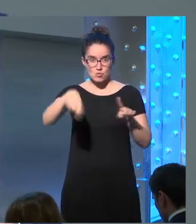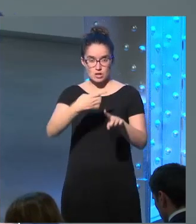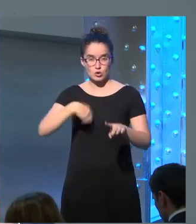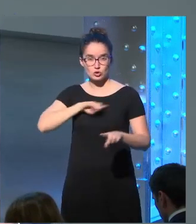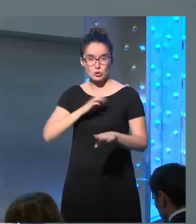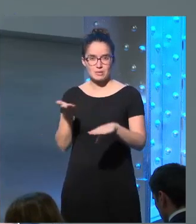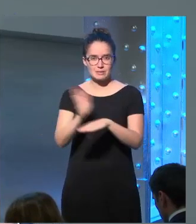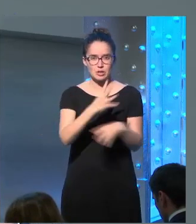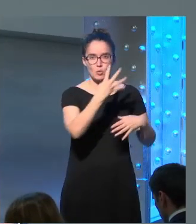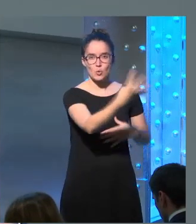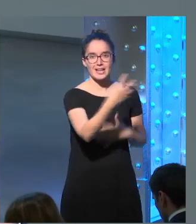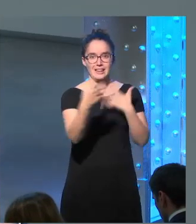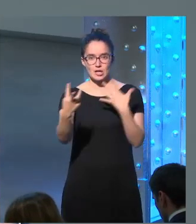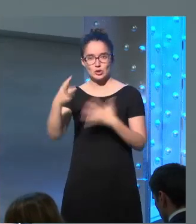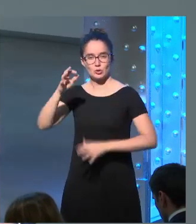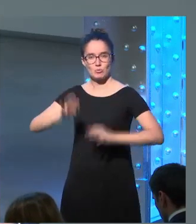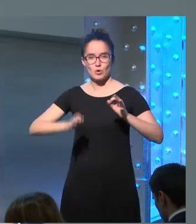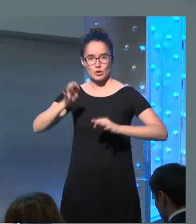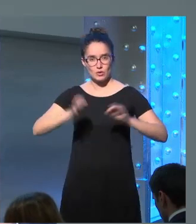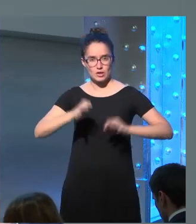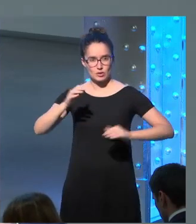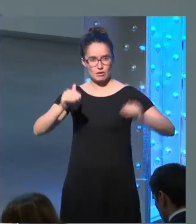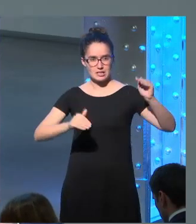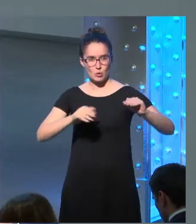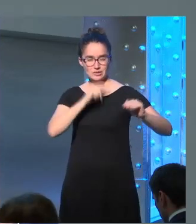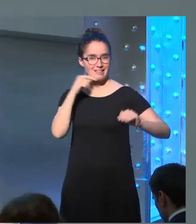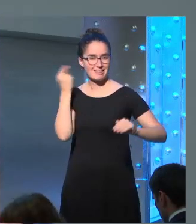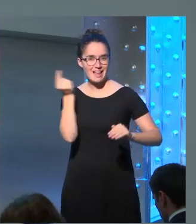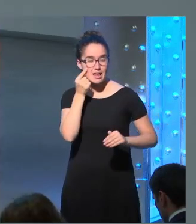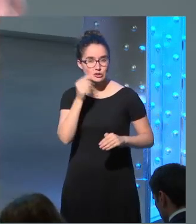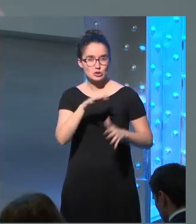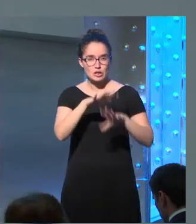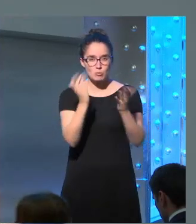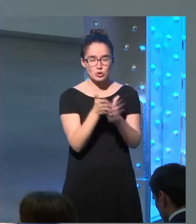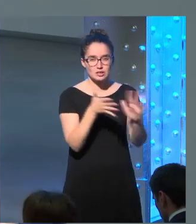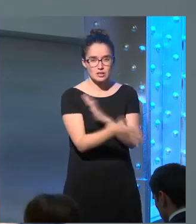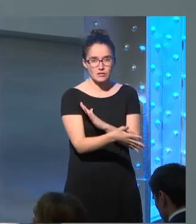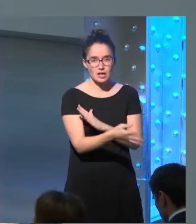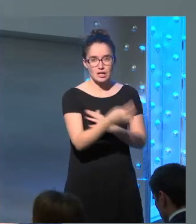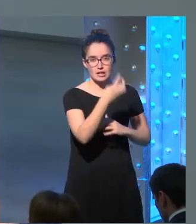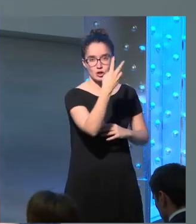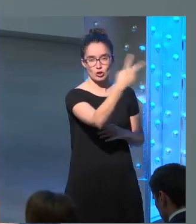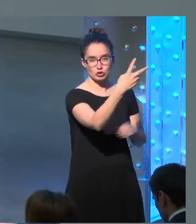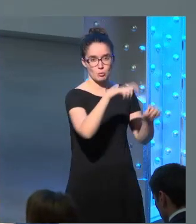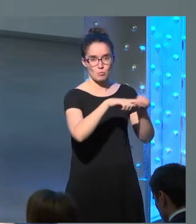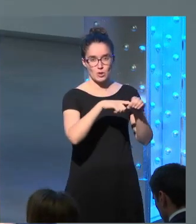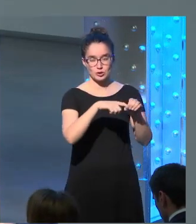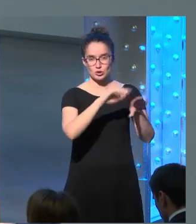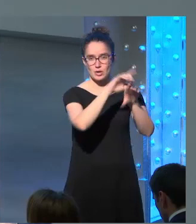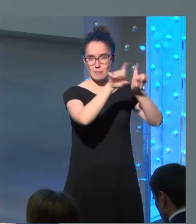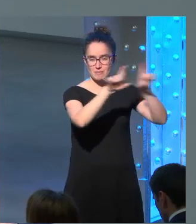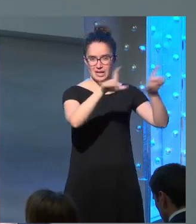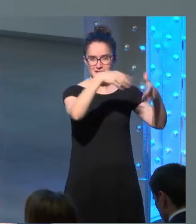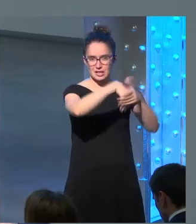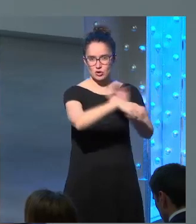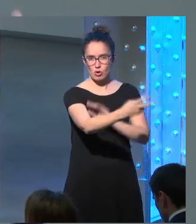lack of adjustment of our talent. We see that 48% there is a disadjustment of talent in the world. That means that from every